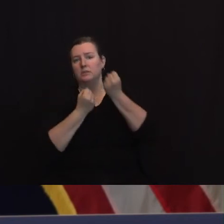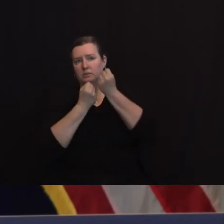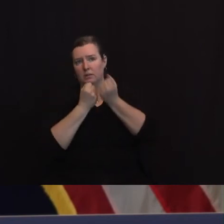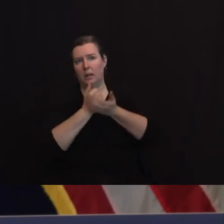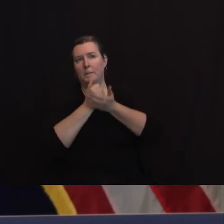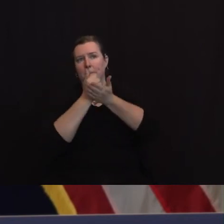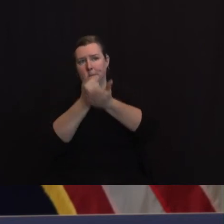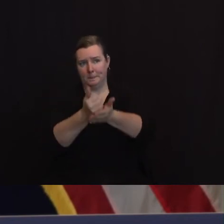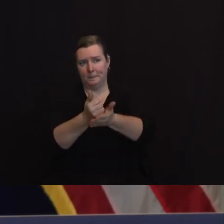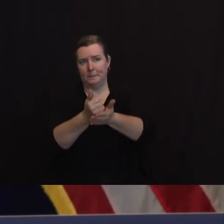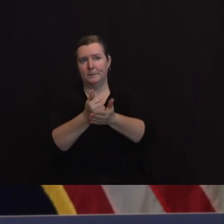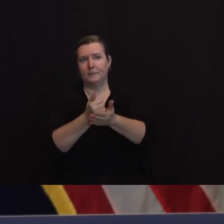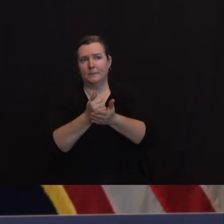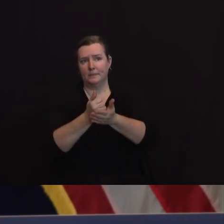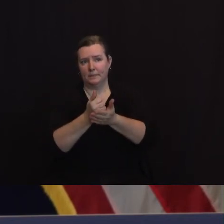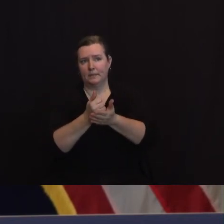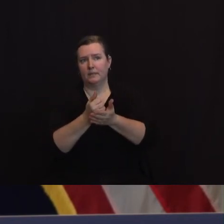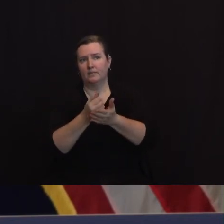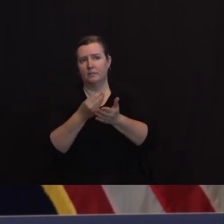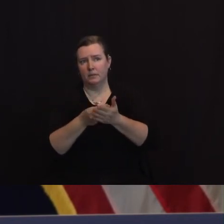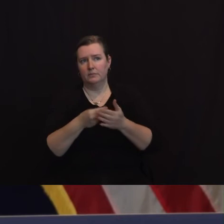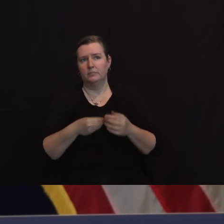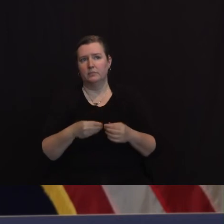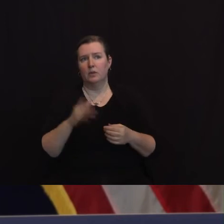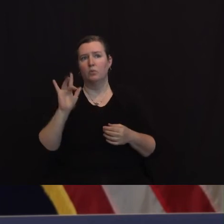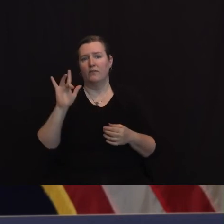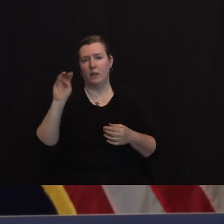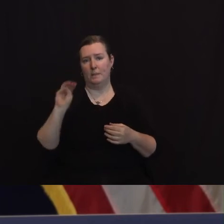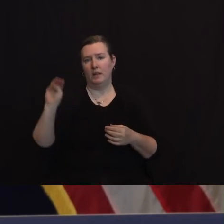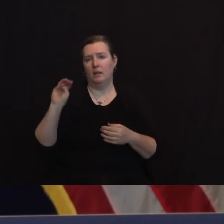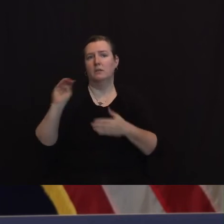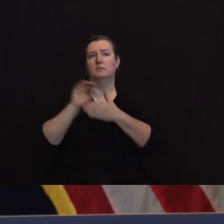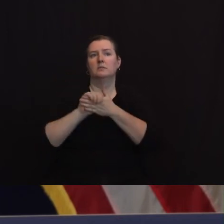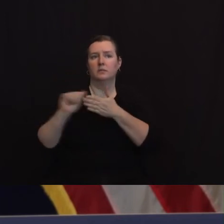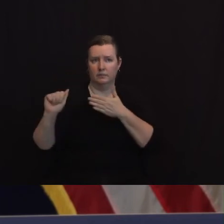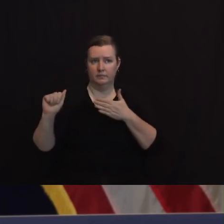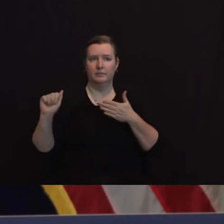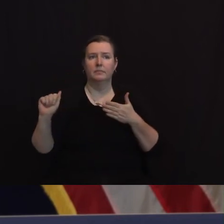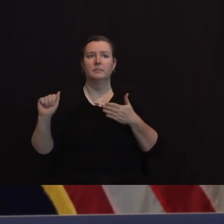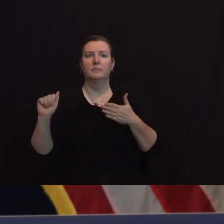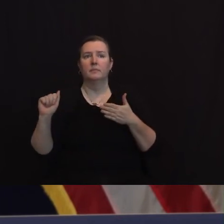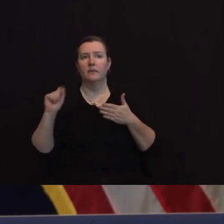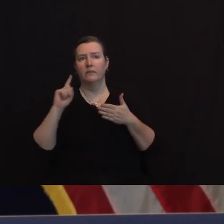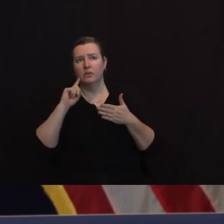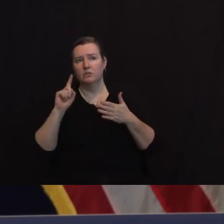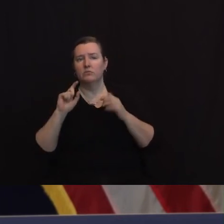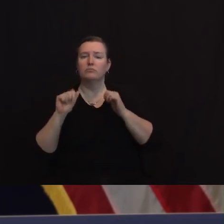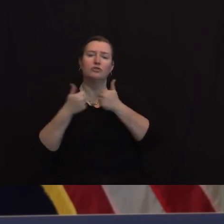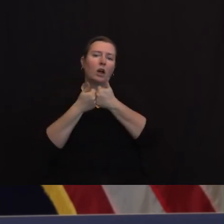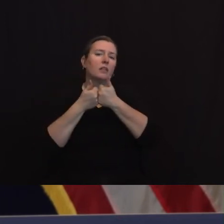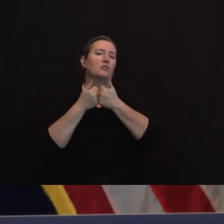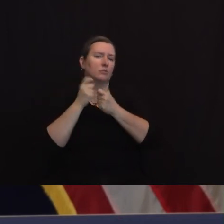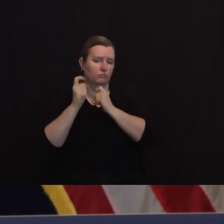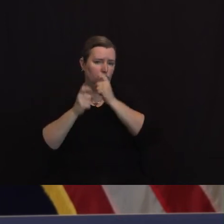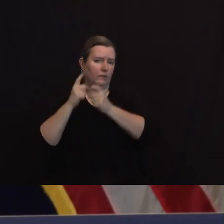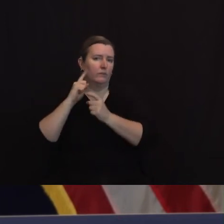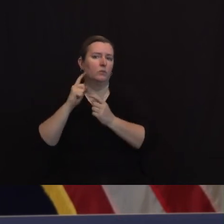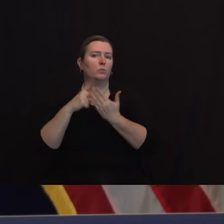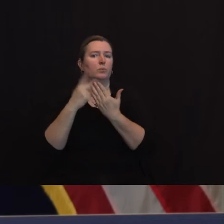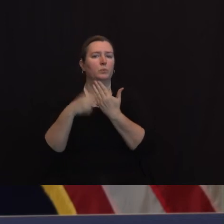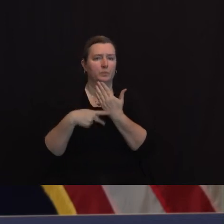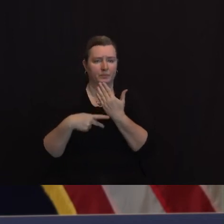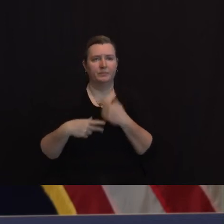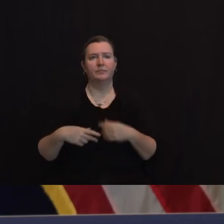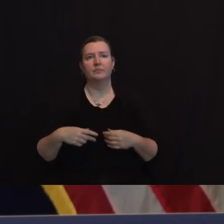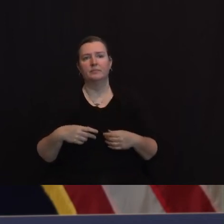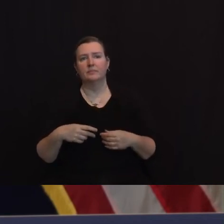million, will establish a competitive challenge grant program available to New Jersey's public and public mission private institutions